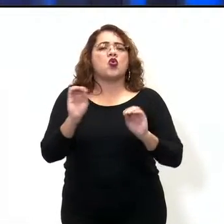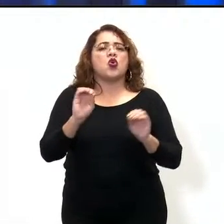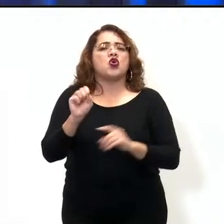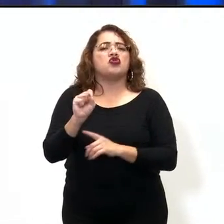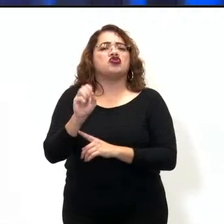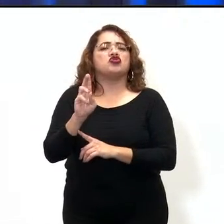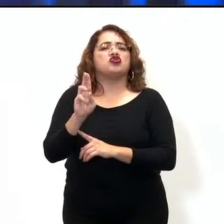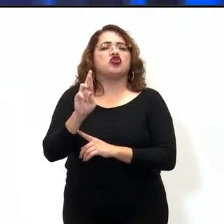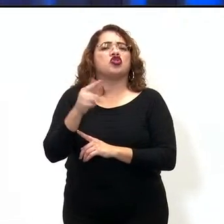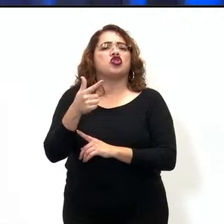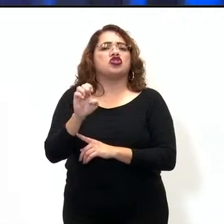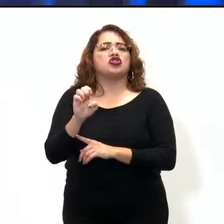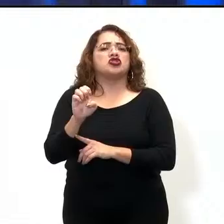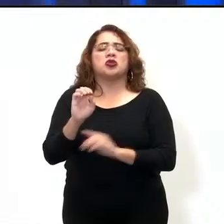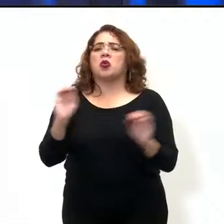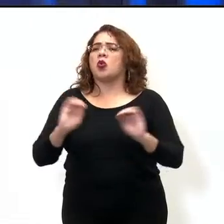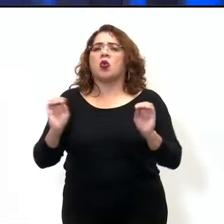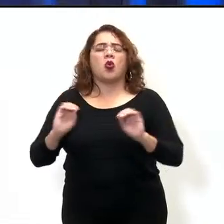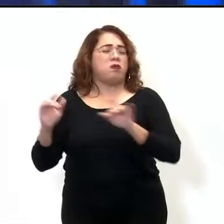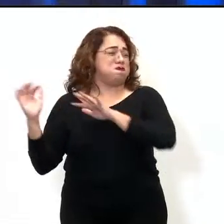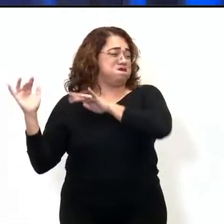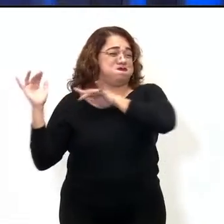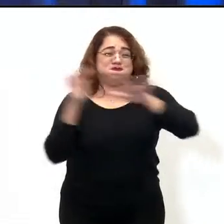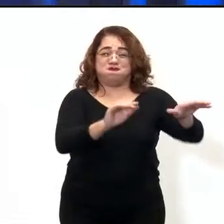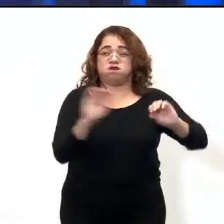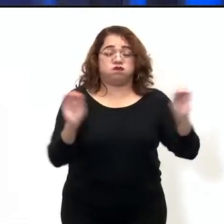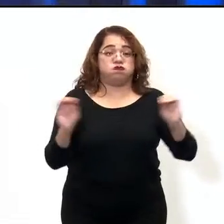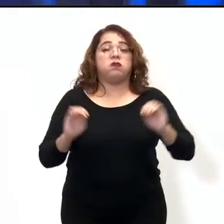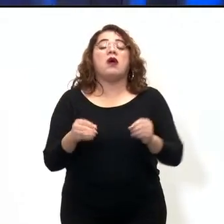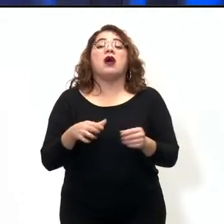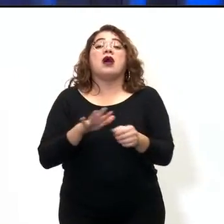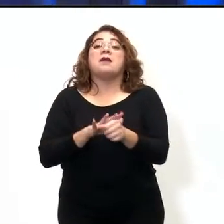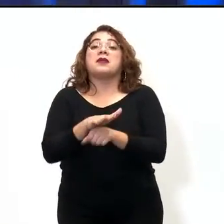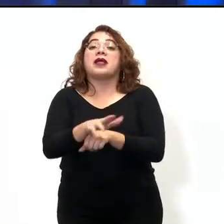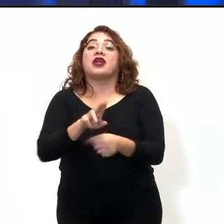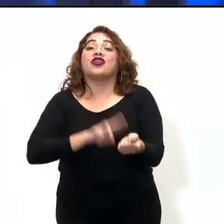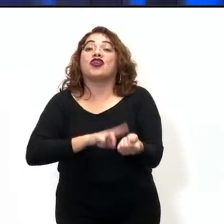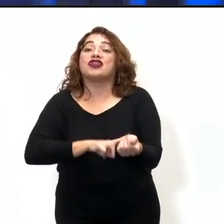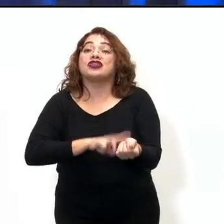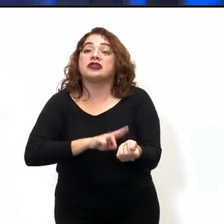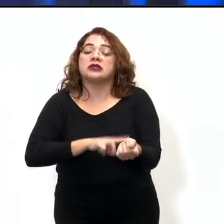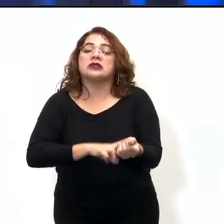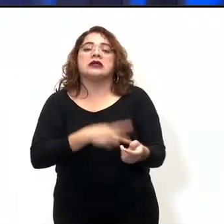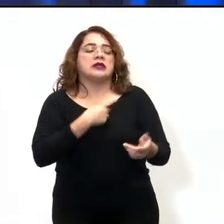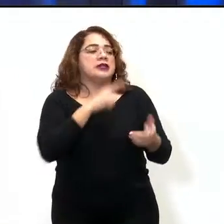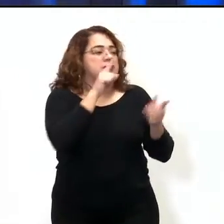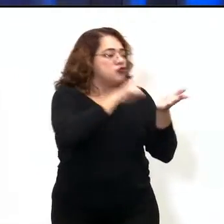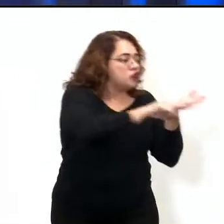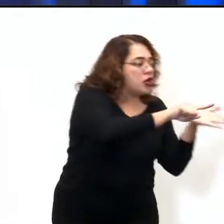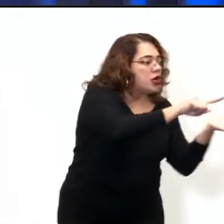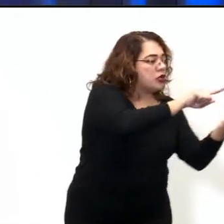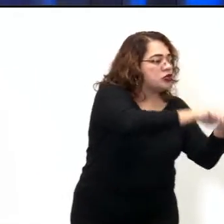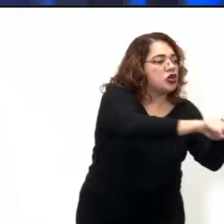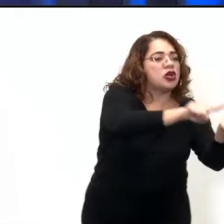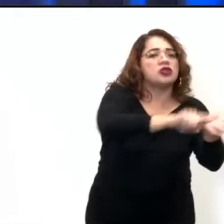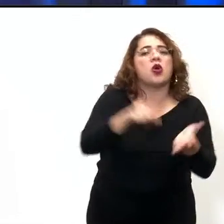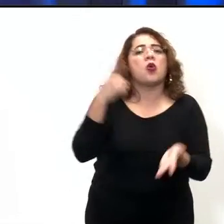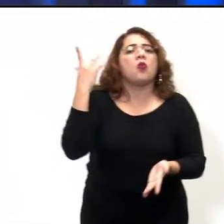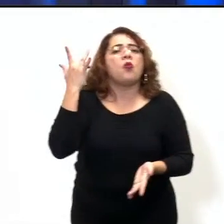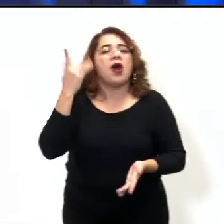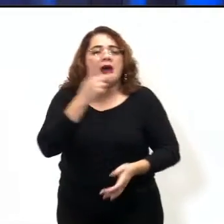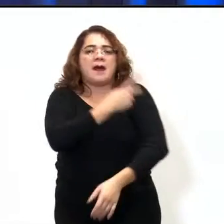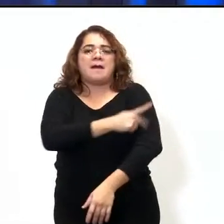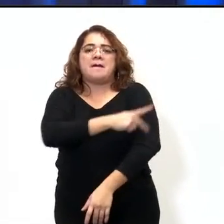my mom probably received pretty good care. And there were plenty of nurses to go around and see folks because the patient number was much